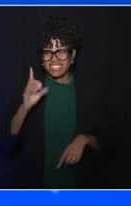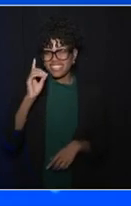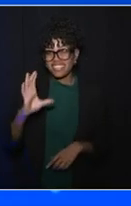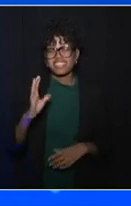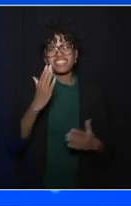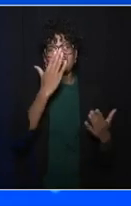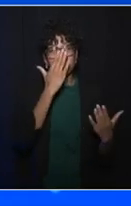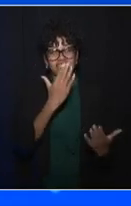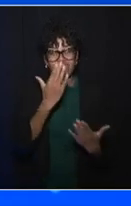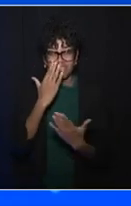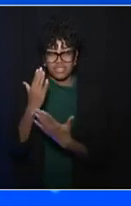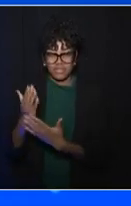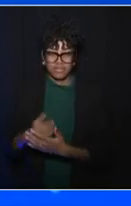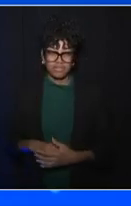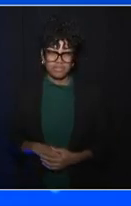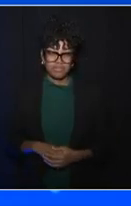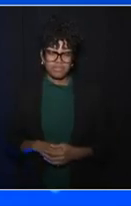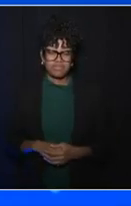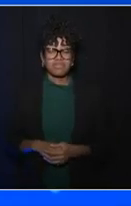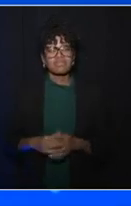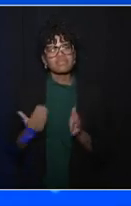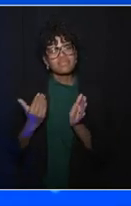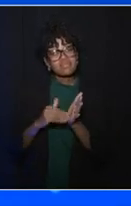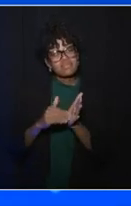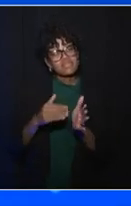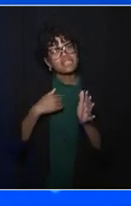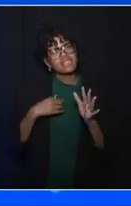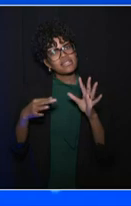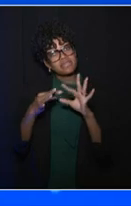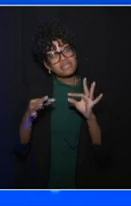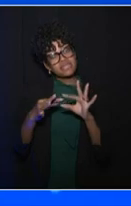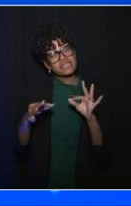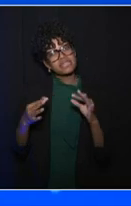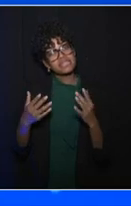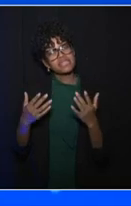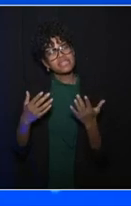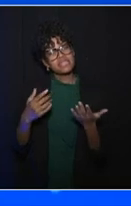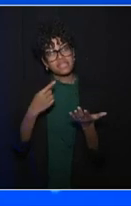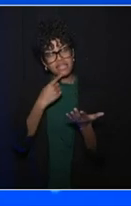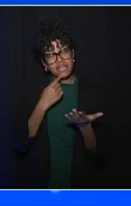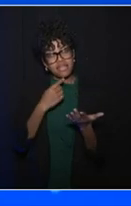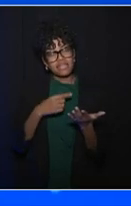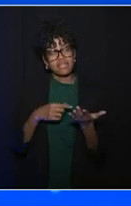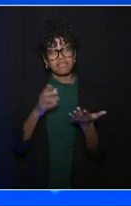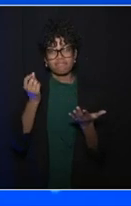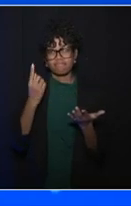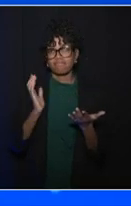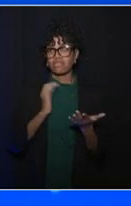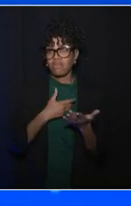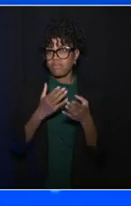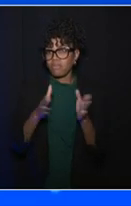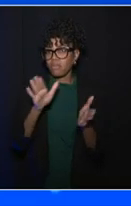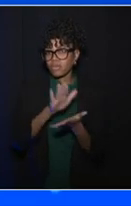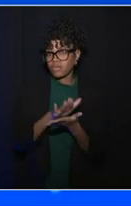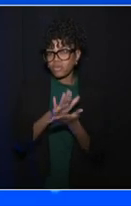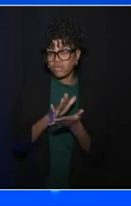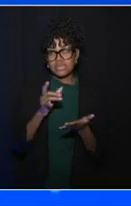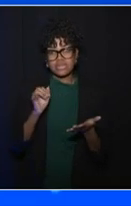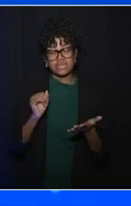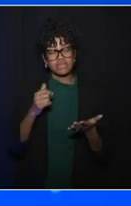I frequently say and have occasion to say that the public schools are indeed a bright spot in our